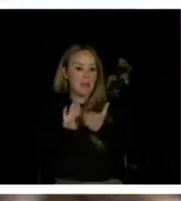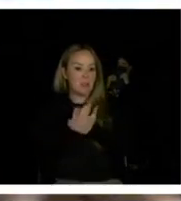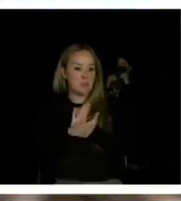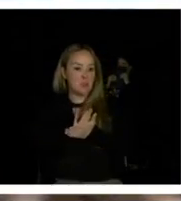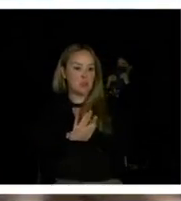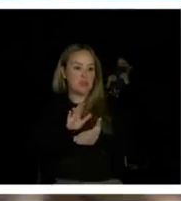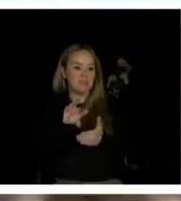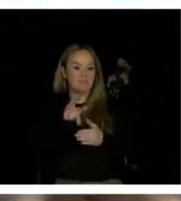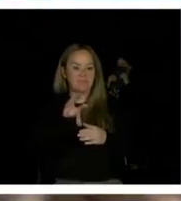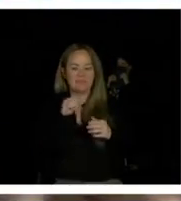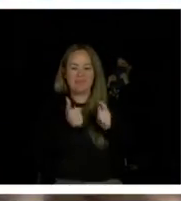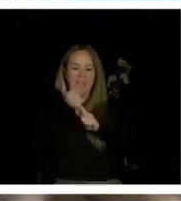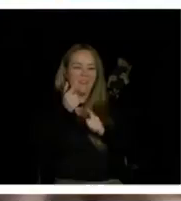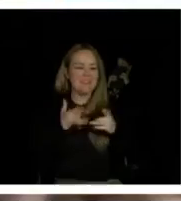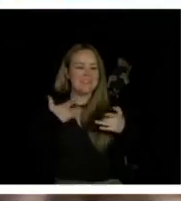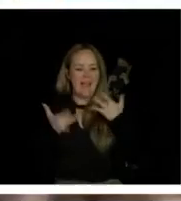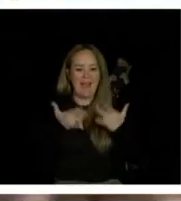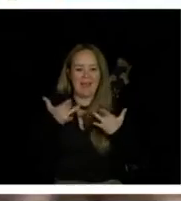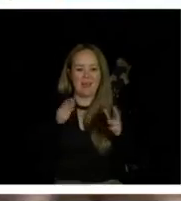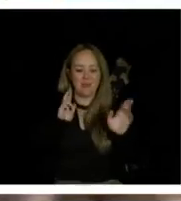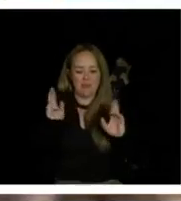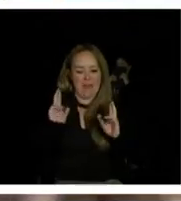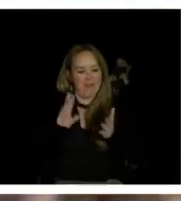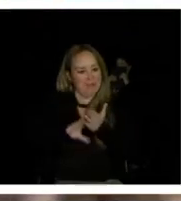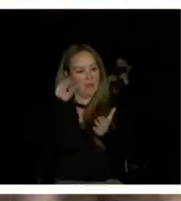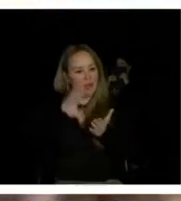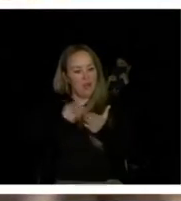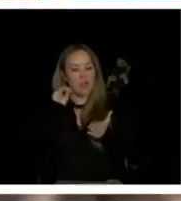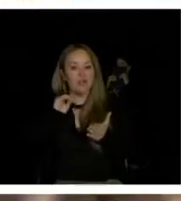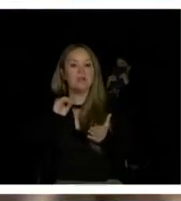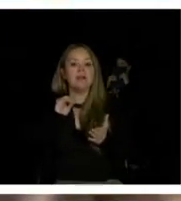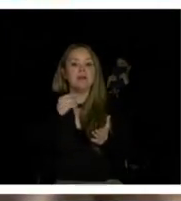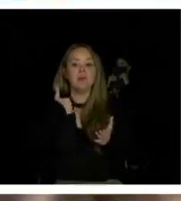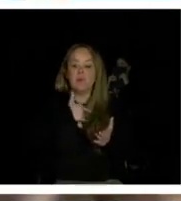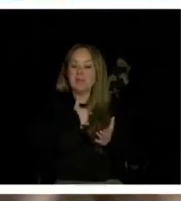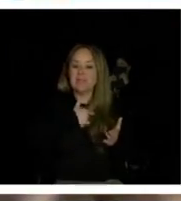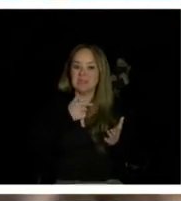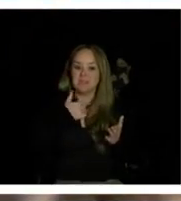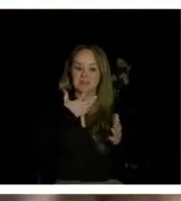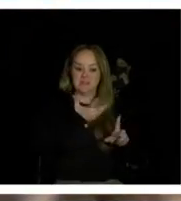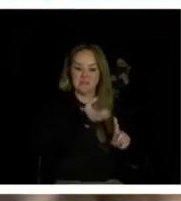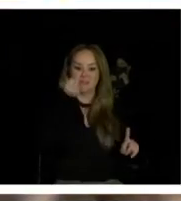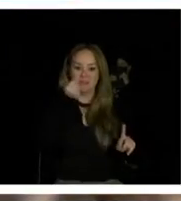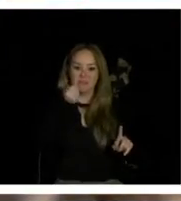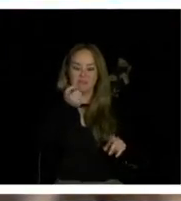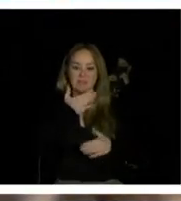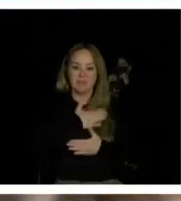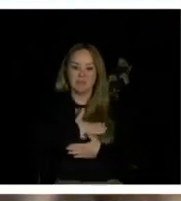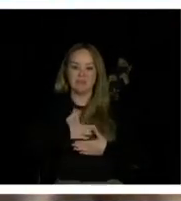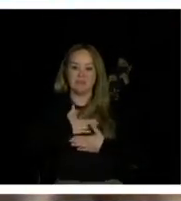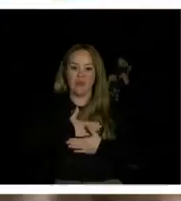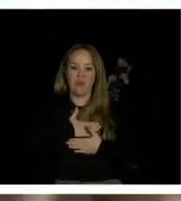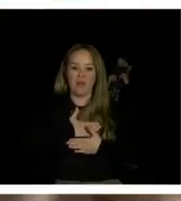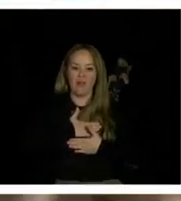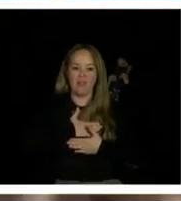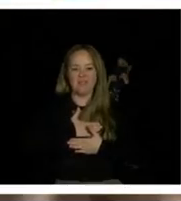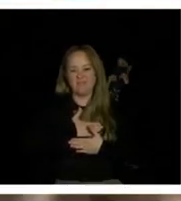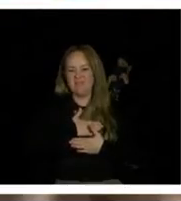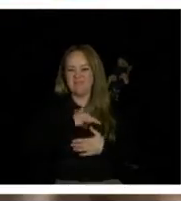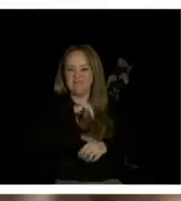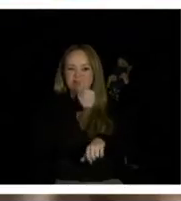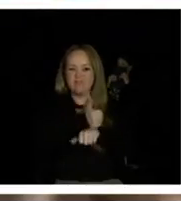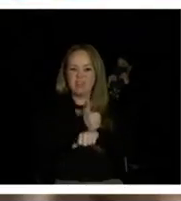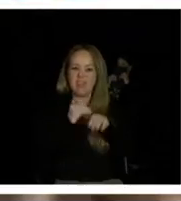everybody comes in excited, ready to learn. And if we steal that joy from them, we kind of set a path for them.